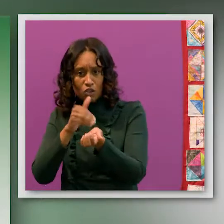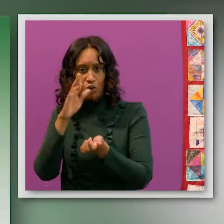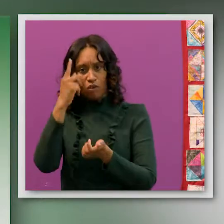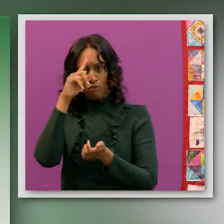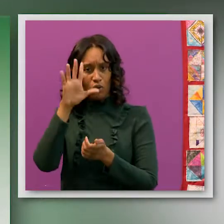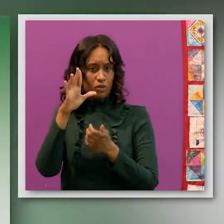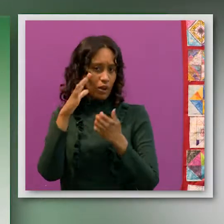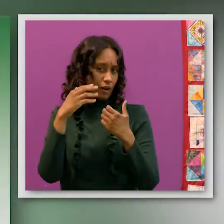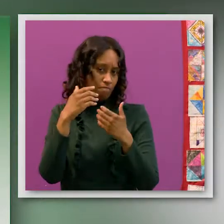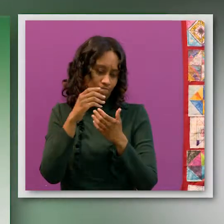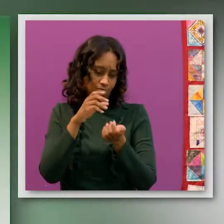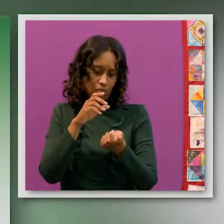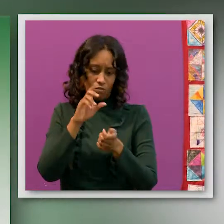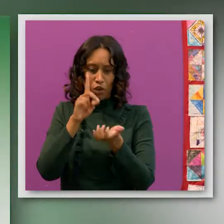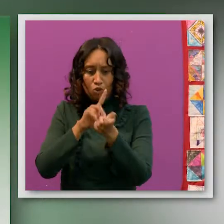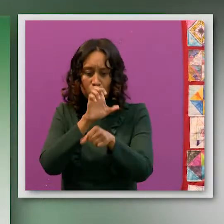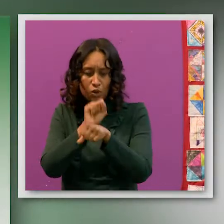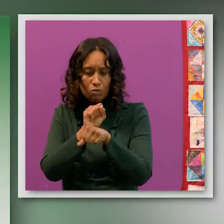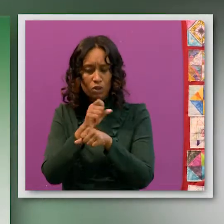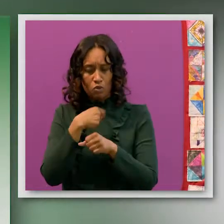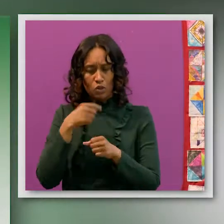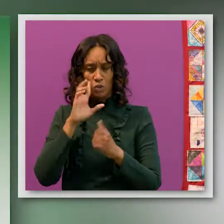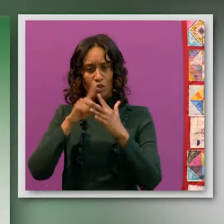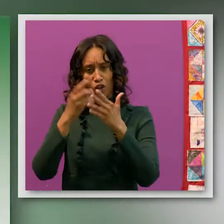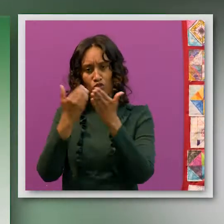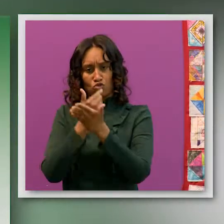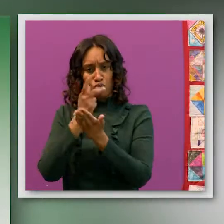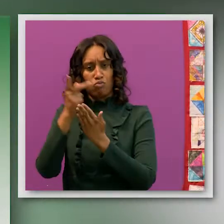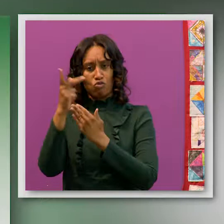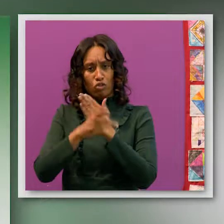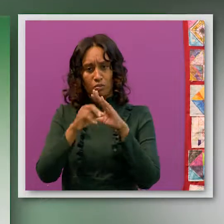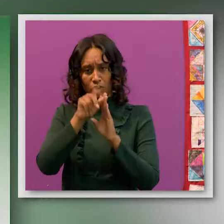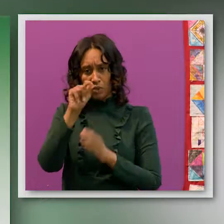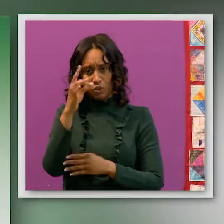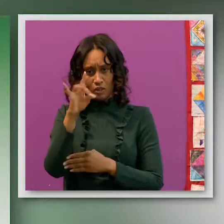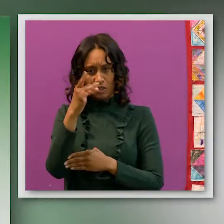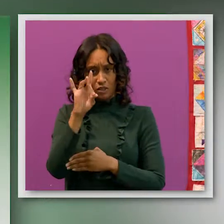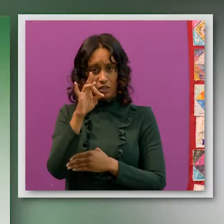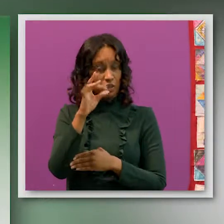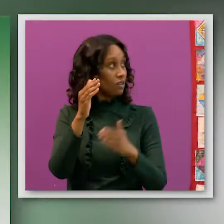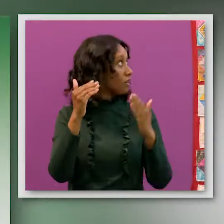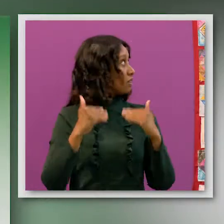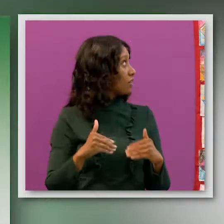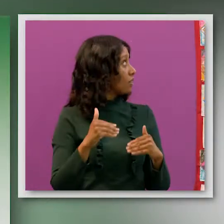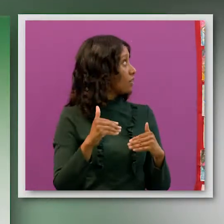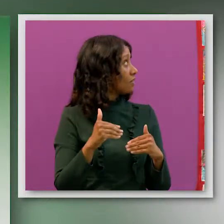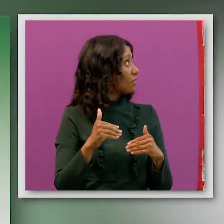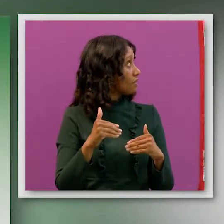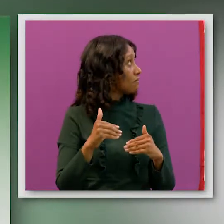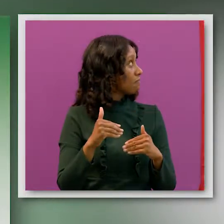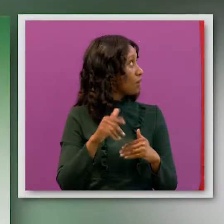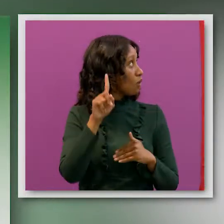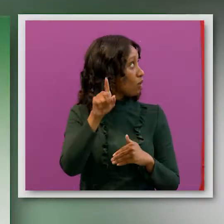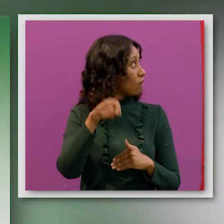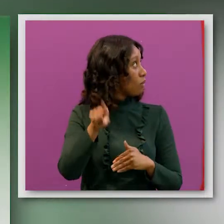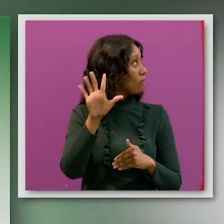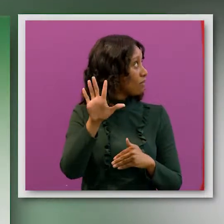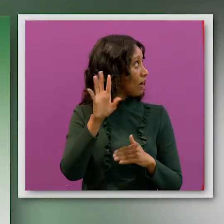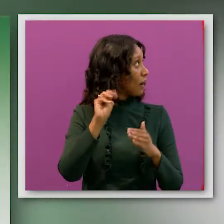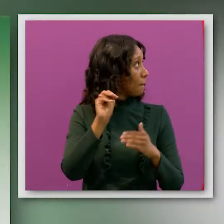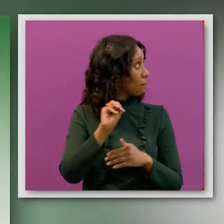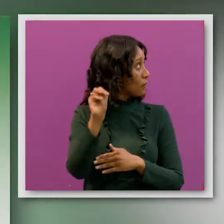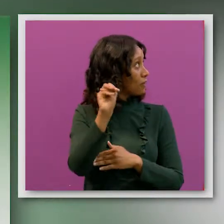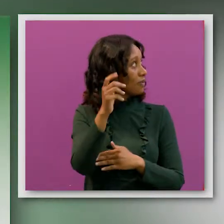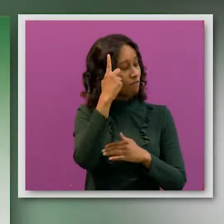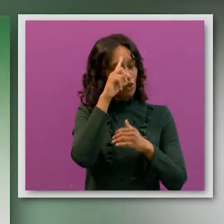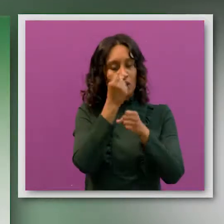clinic or physician, and that initiative starts this year in 2018. $1.5 million to create the Office of Neighborhood Safety and